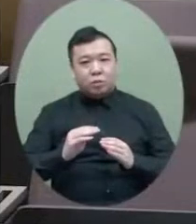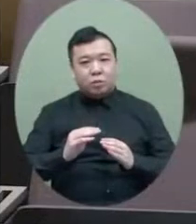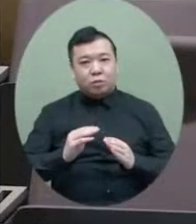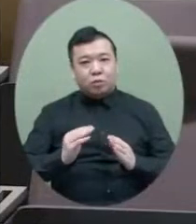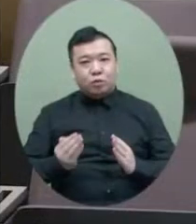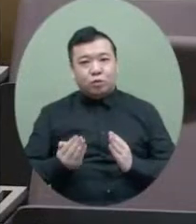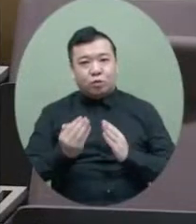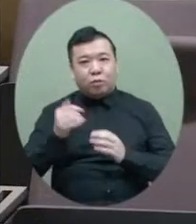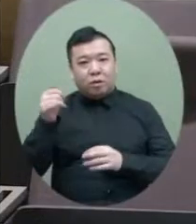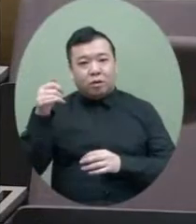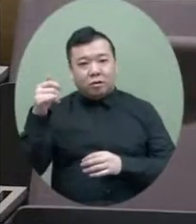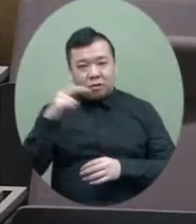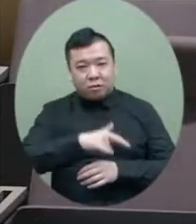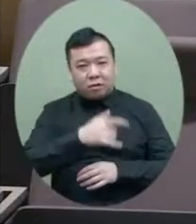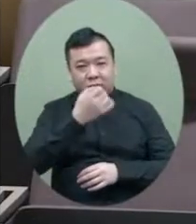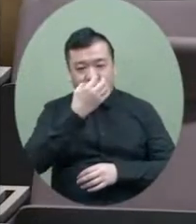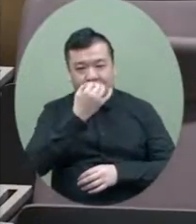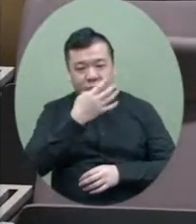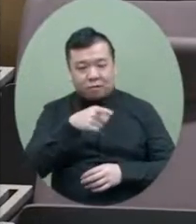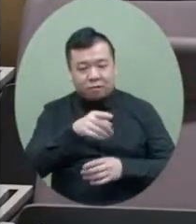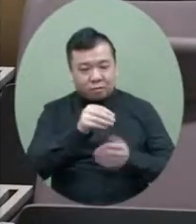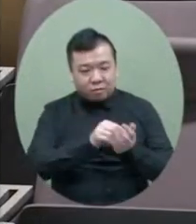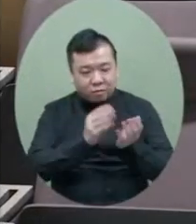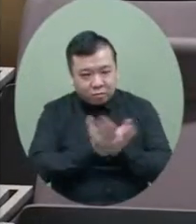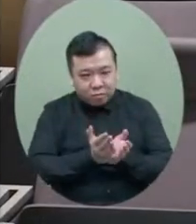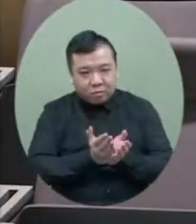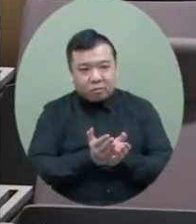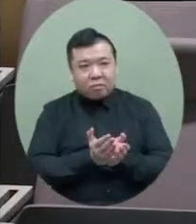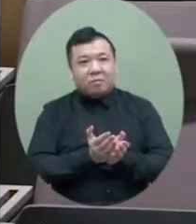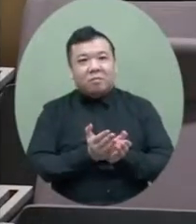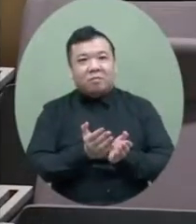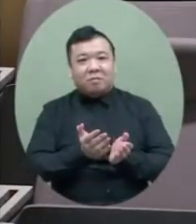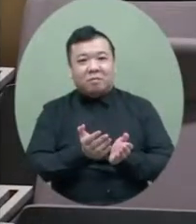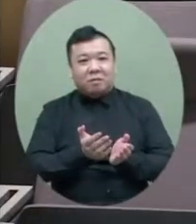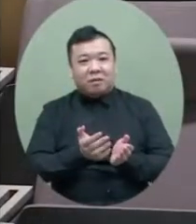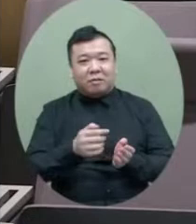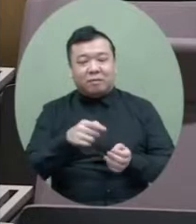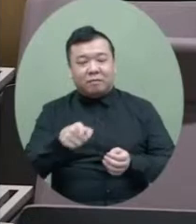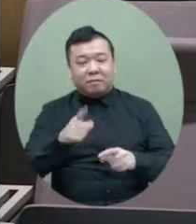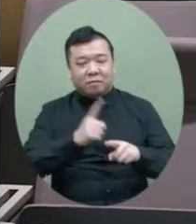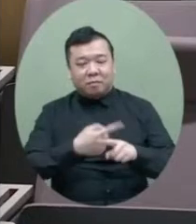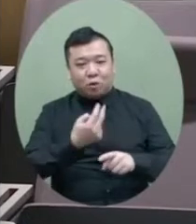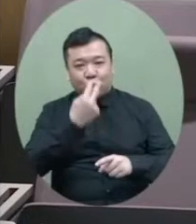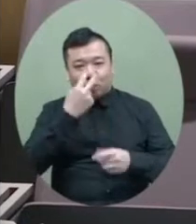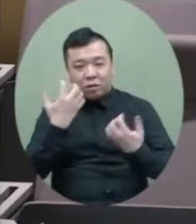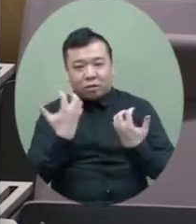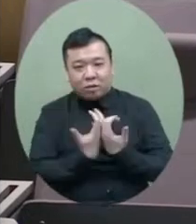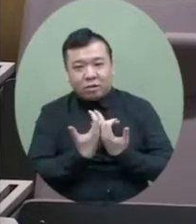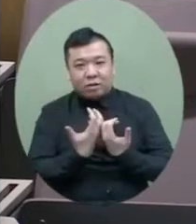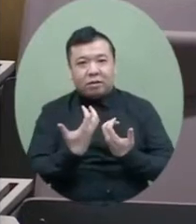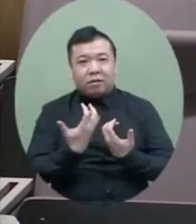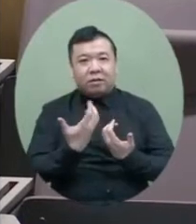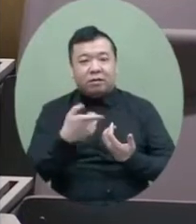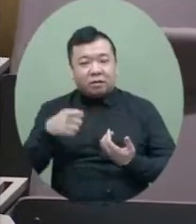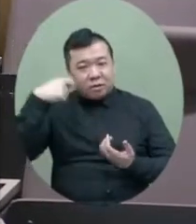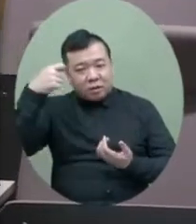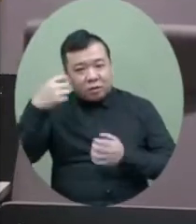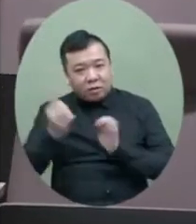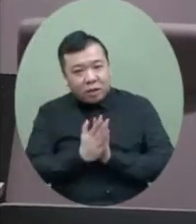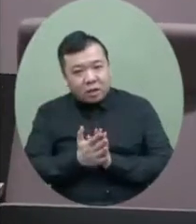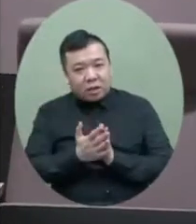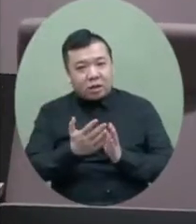the Dubai variant case. As the case is confirmed during hotel quarantine,